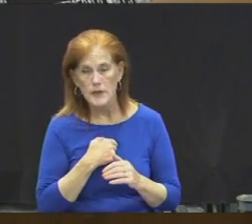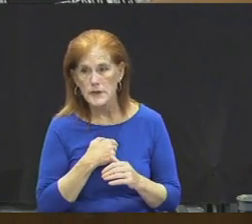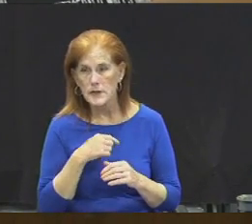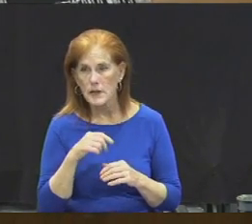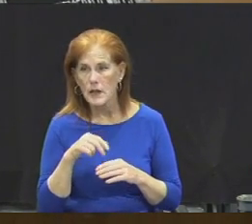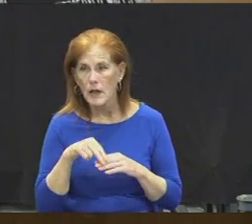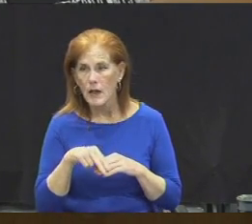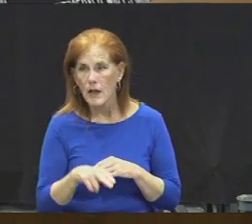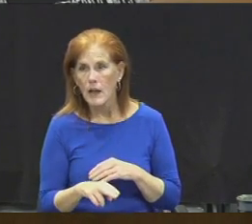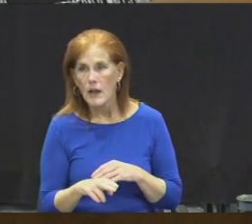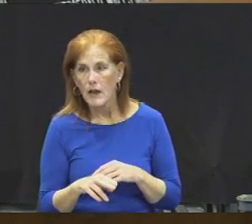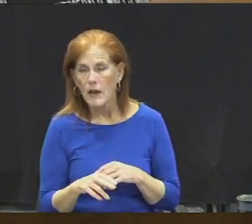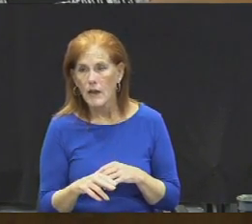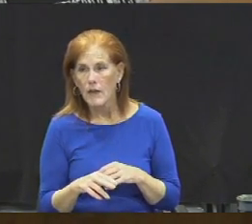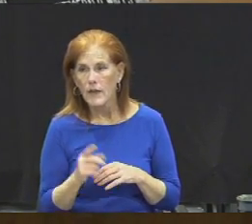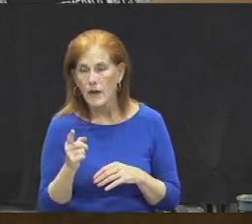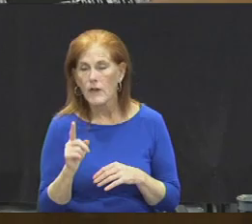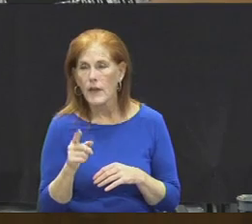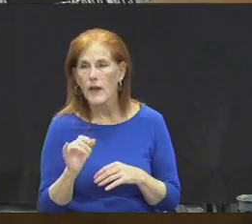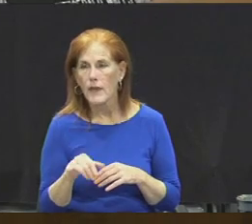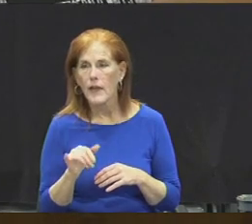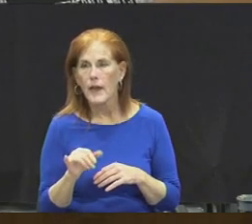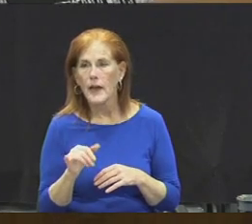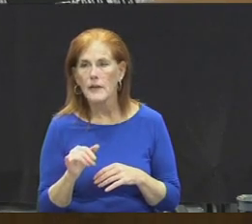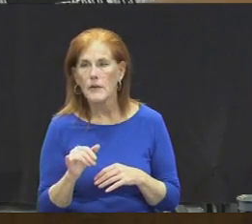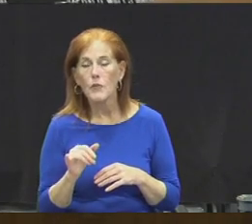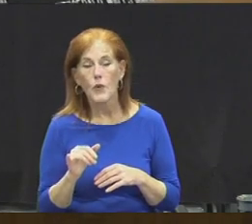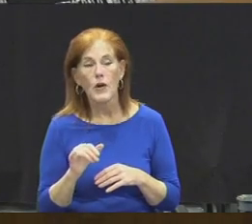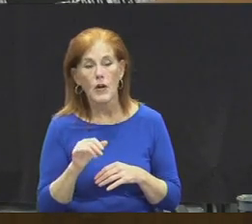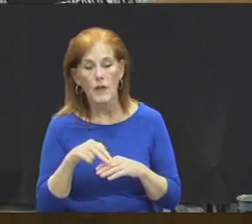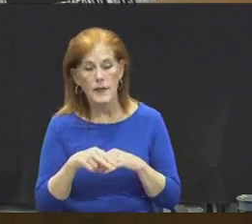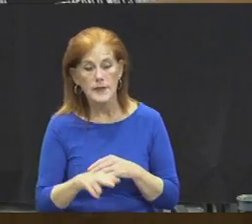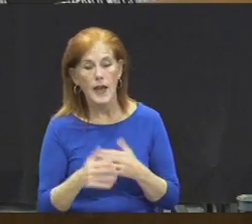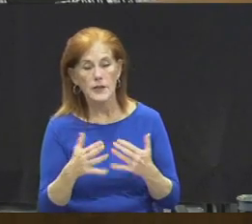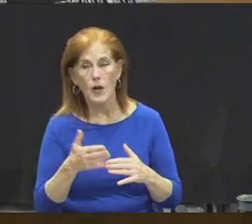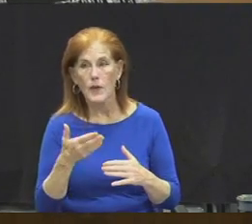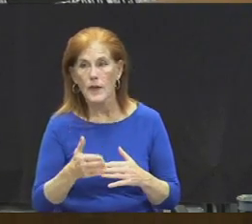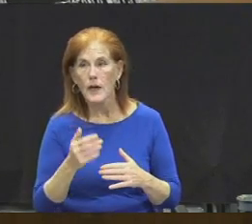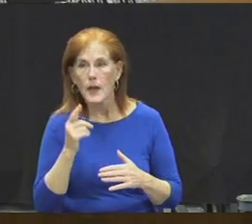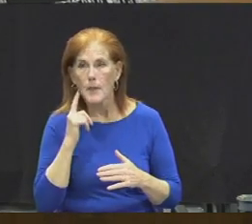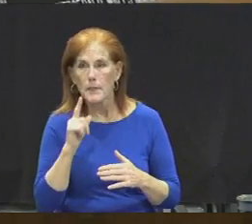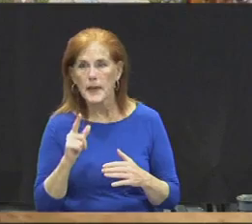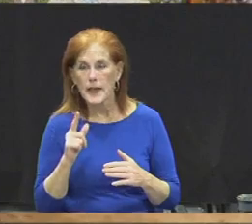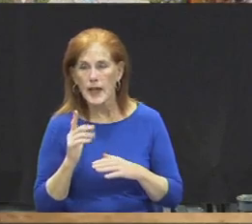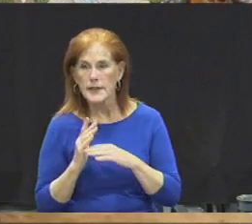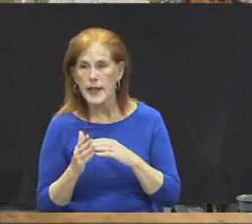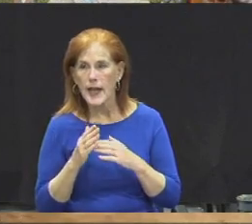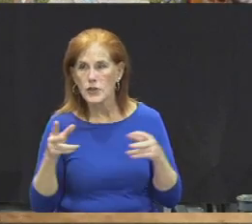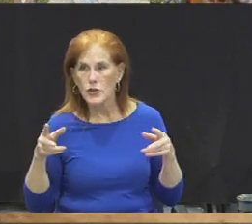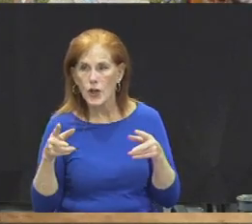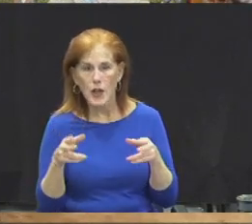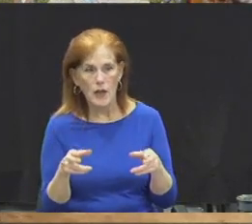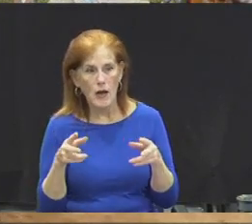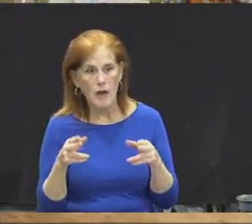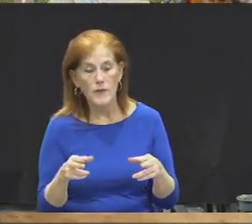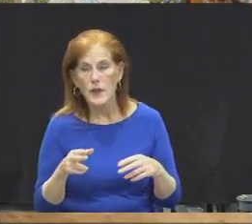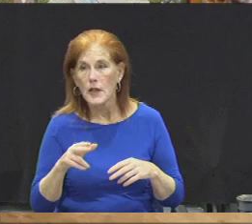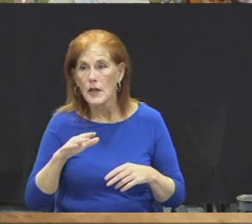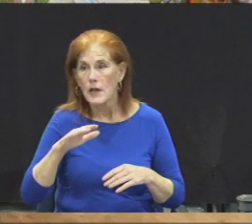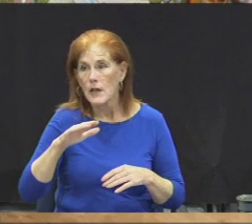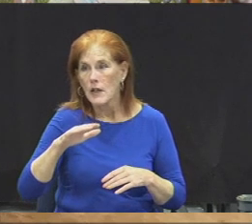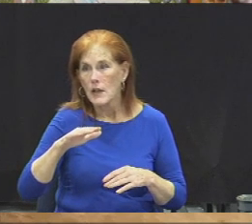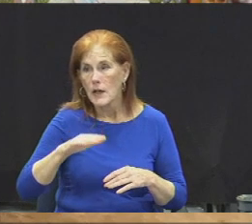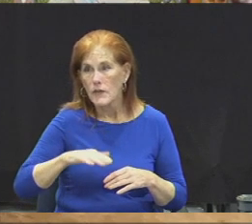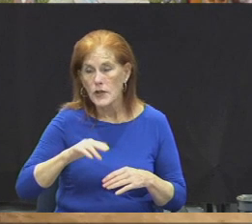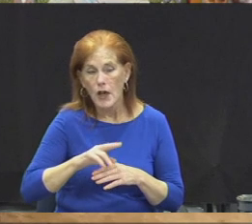slides are, the original, yeah. So just because the edges are cut off. So if a child